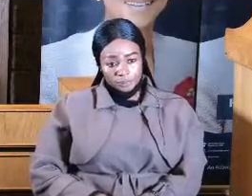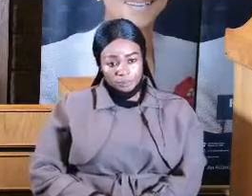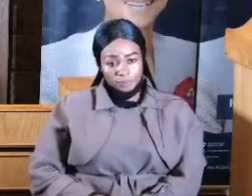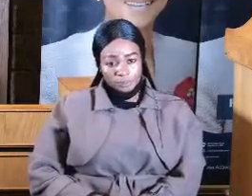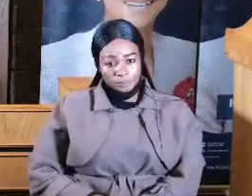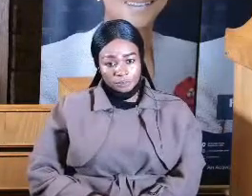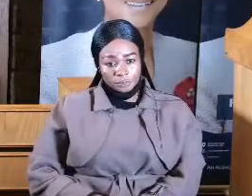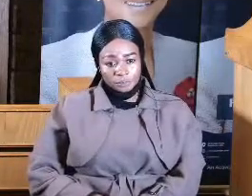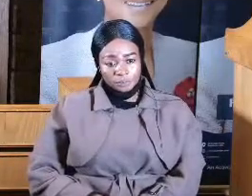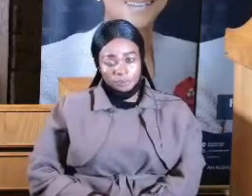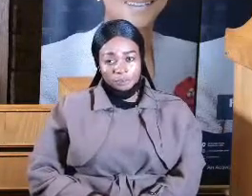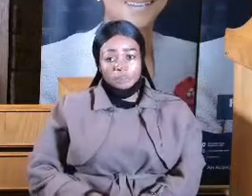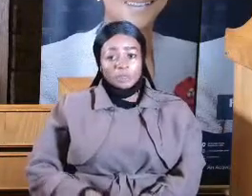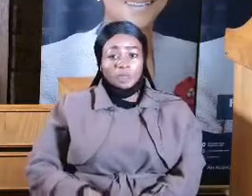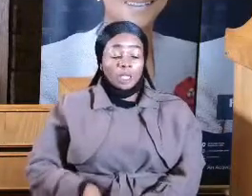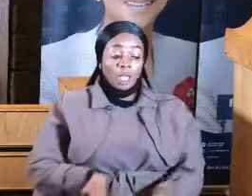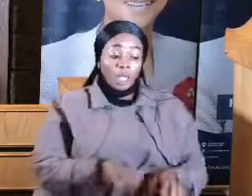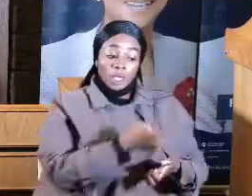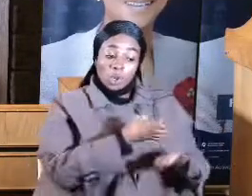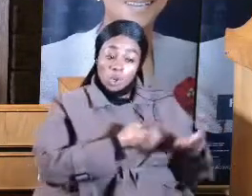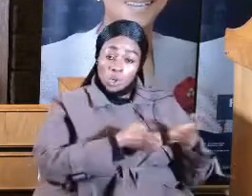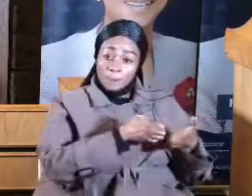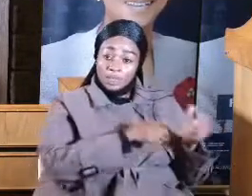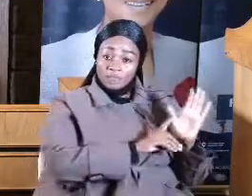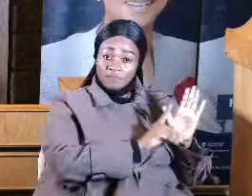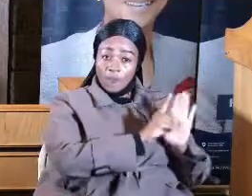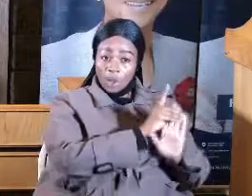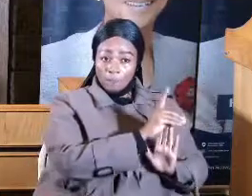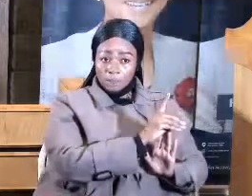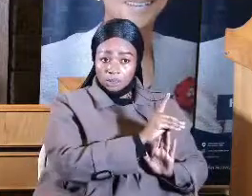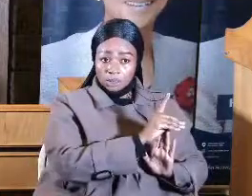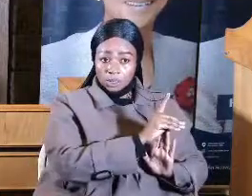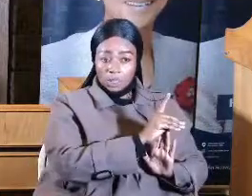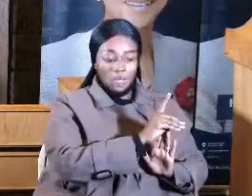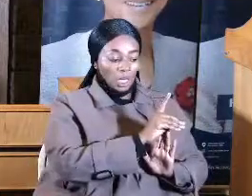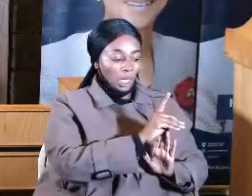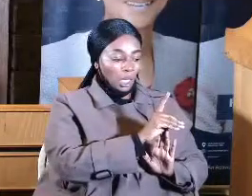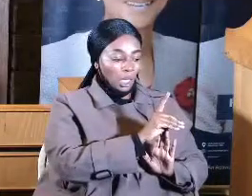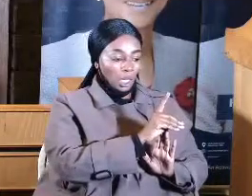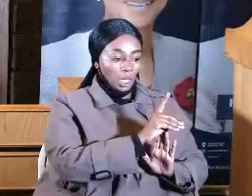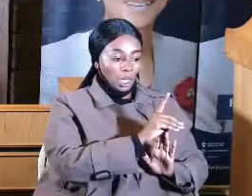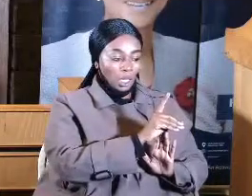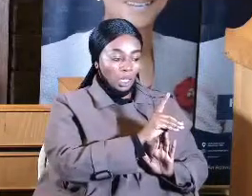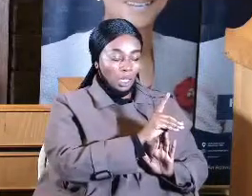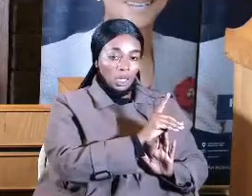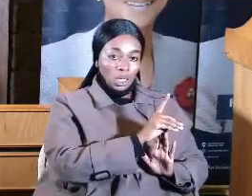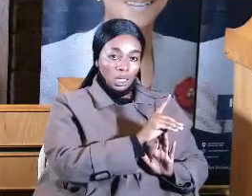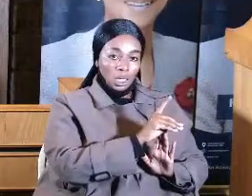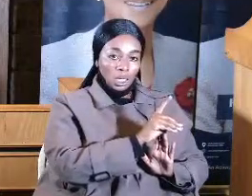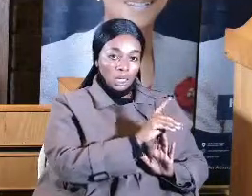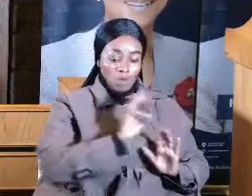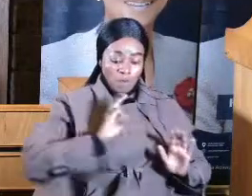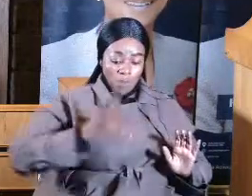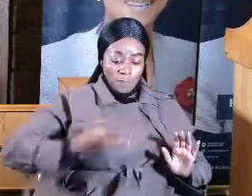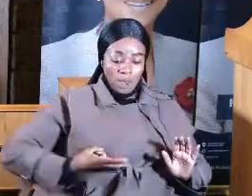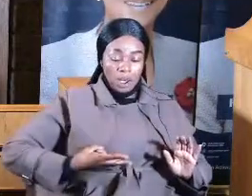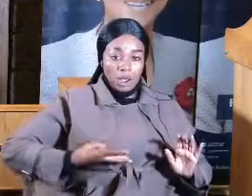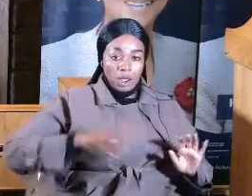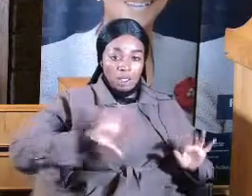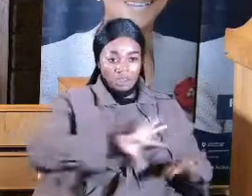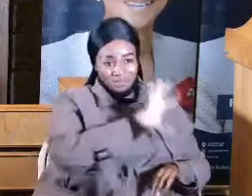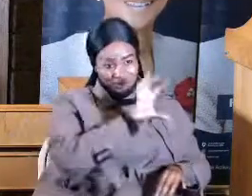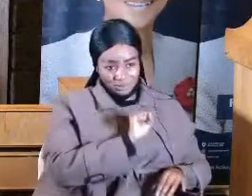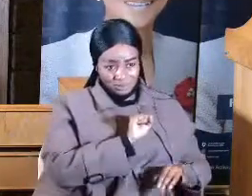We know that the economic development of women in the country and the province will lead to the reduction